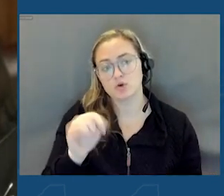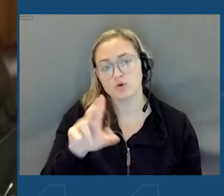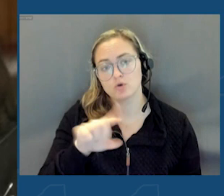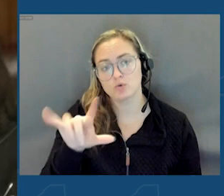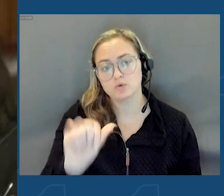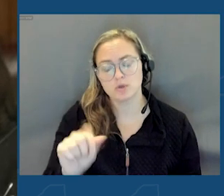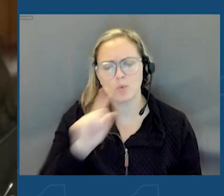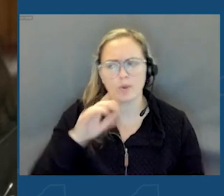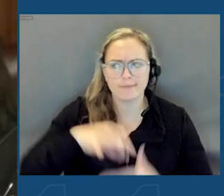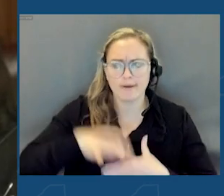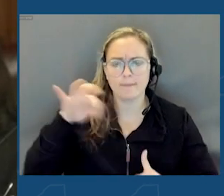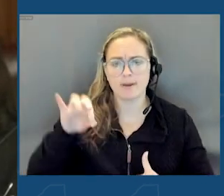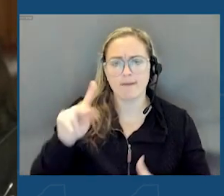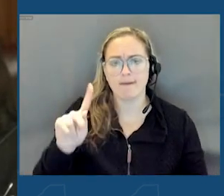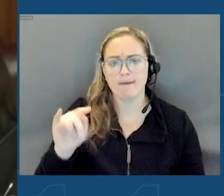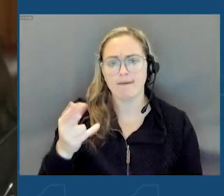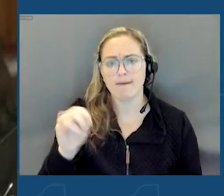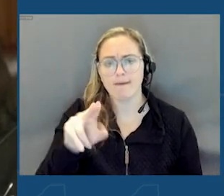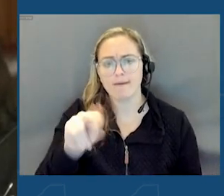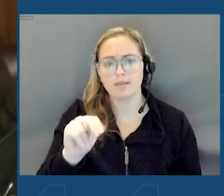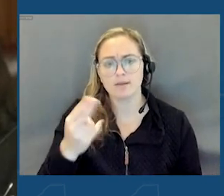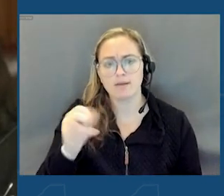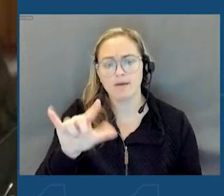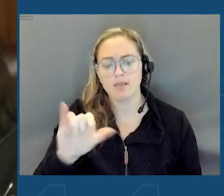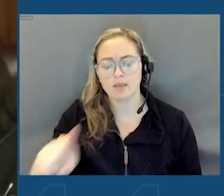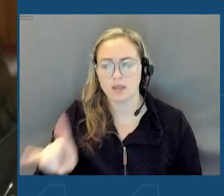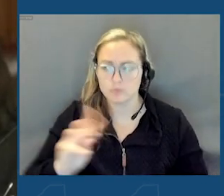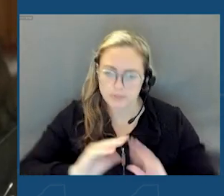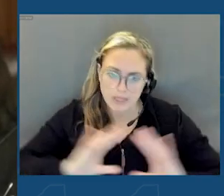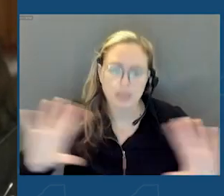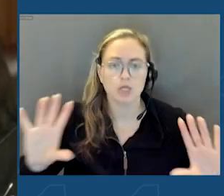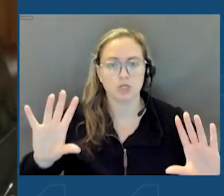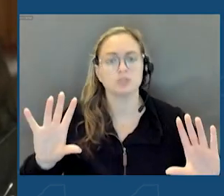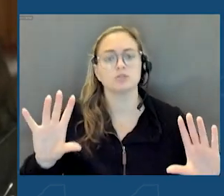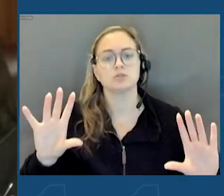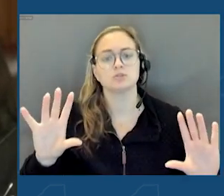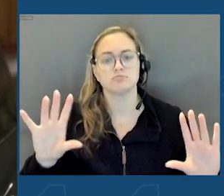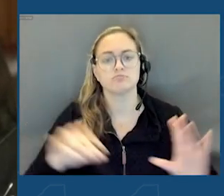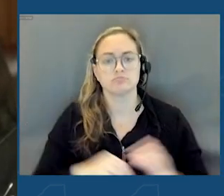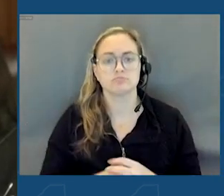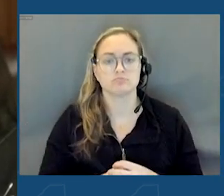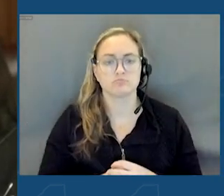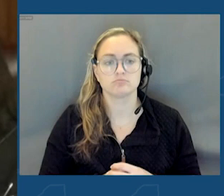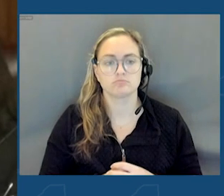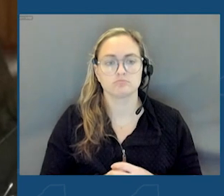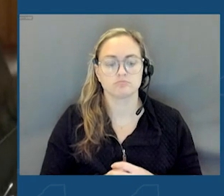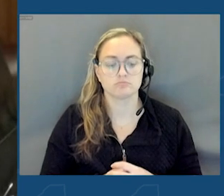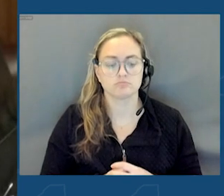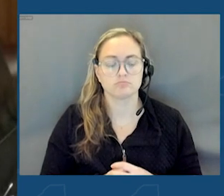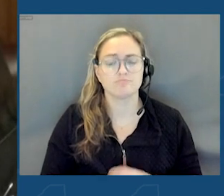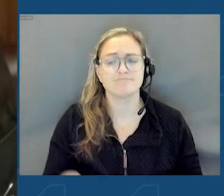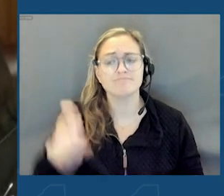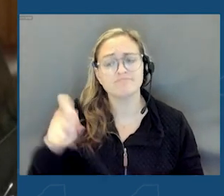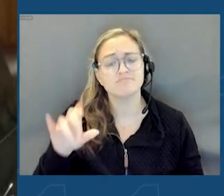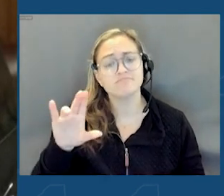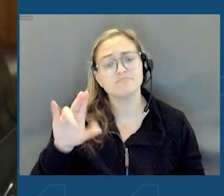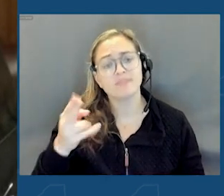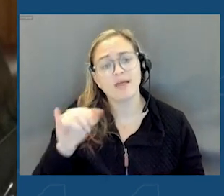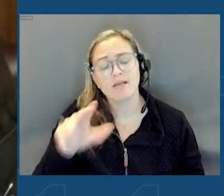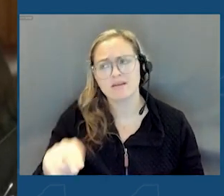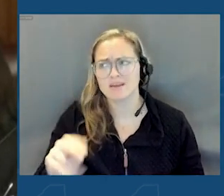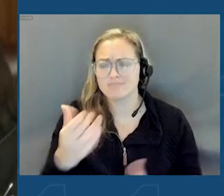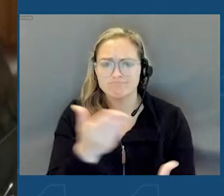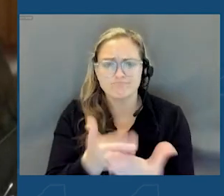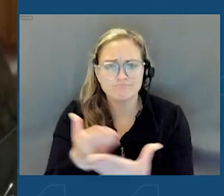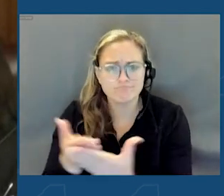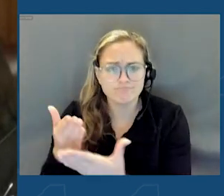Halligan, her actions speak even more loudly than her words. Judge Halligan's record of brilliance, love of the